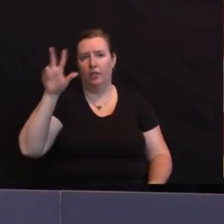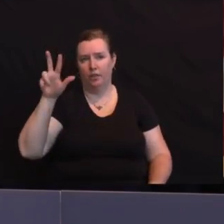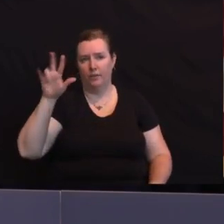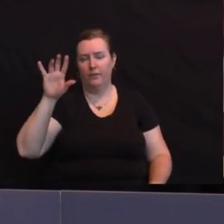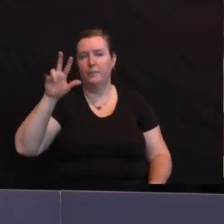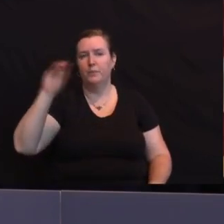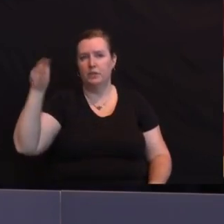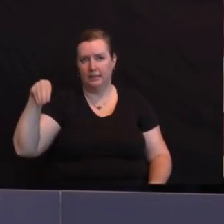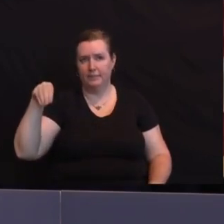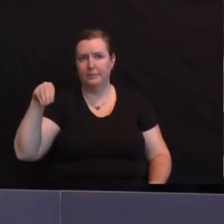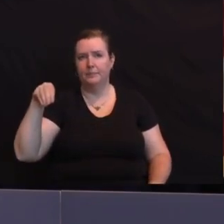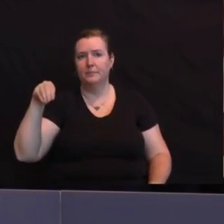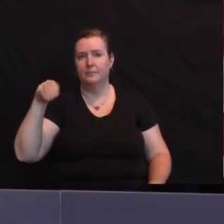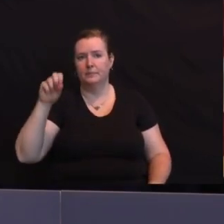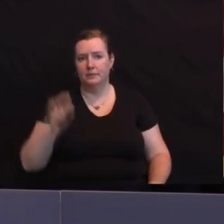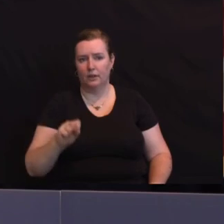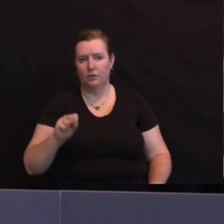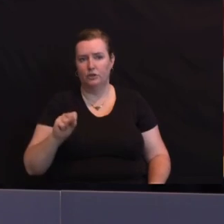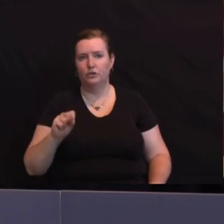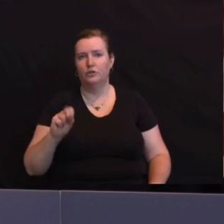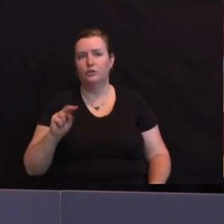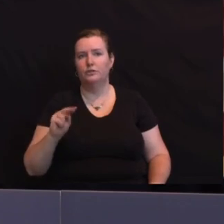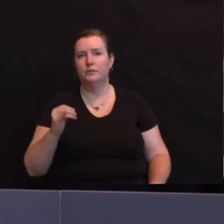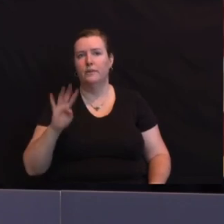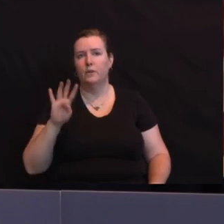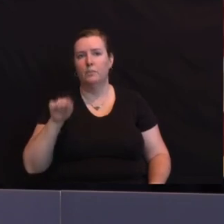4.34%. And the southern part of the state,